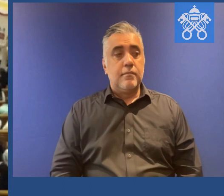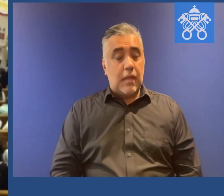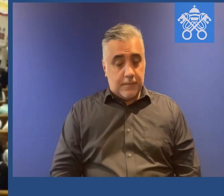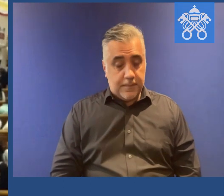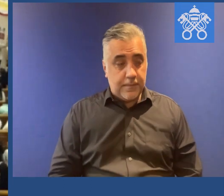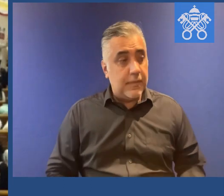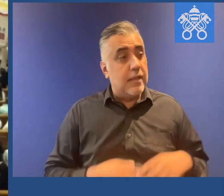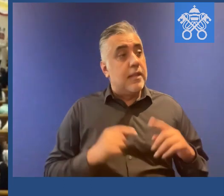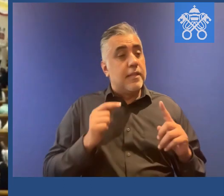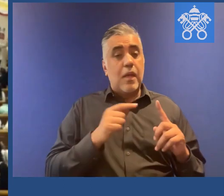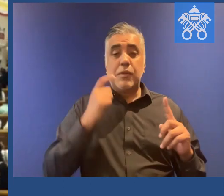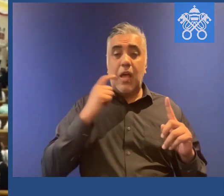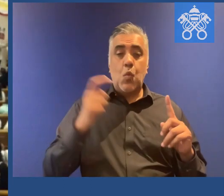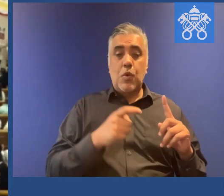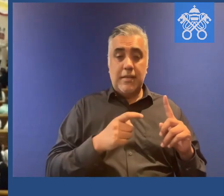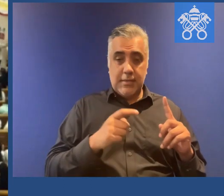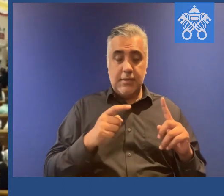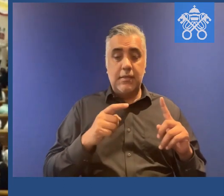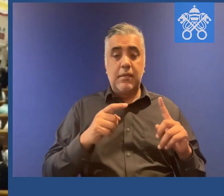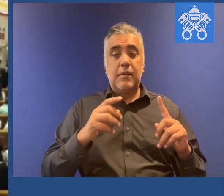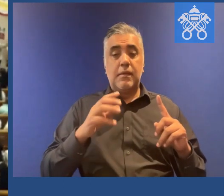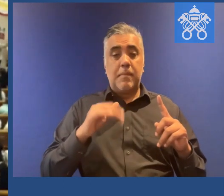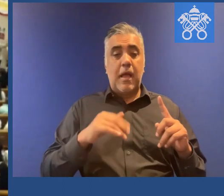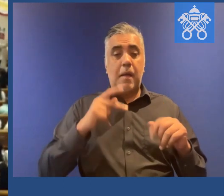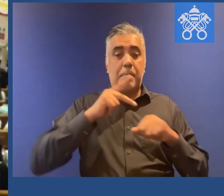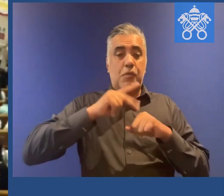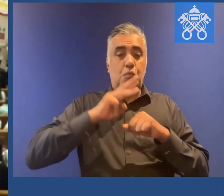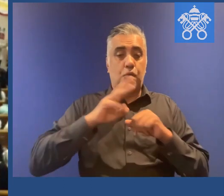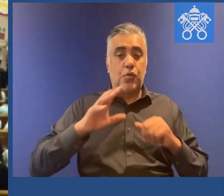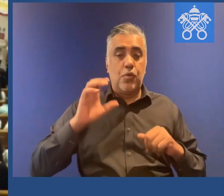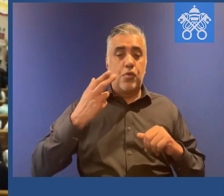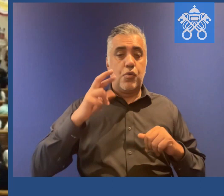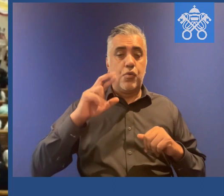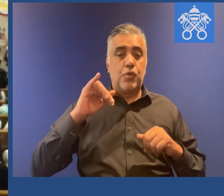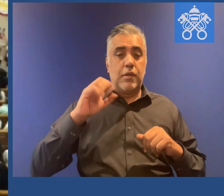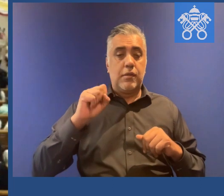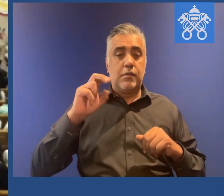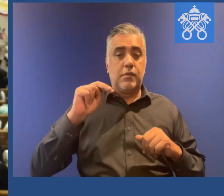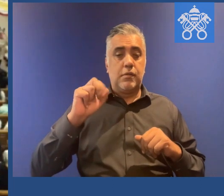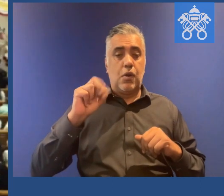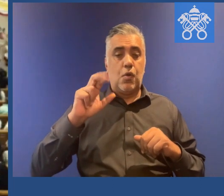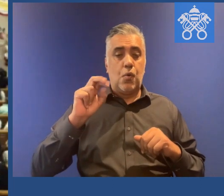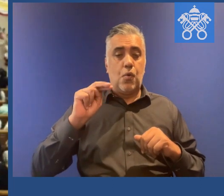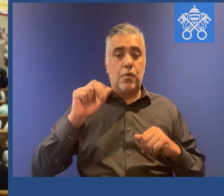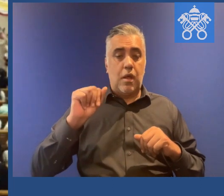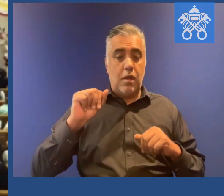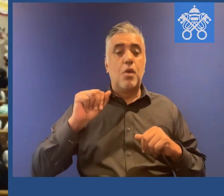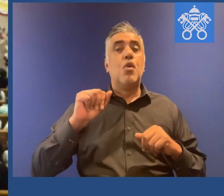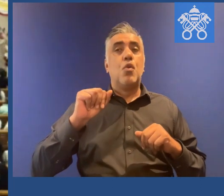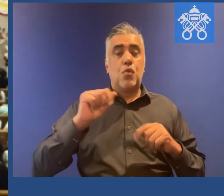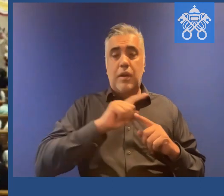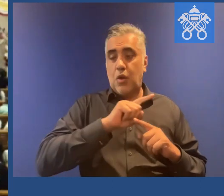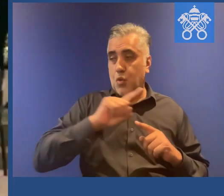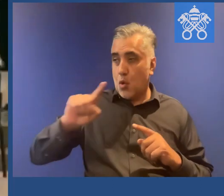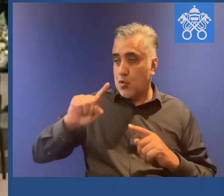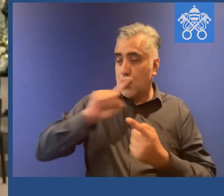That was a witness borne by a pastoral worker, Chris Nerona, who now goes up to